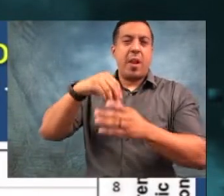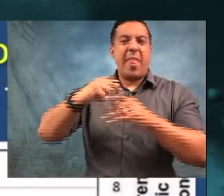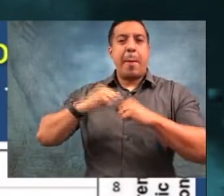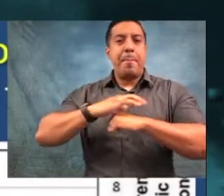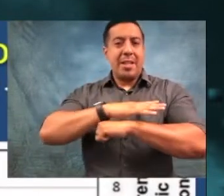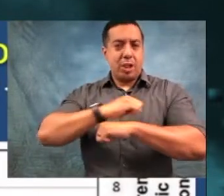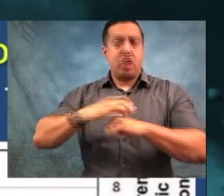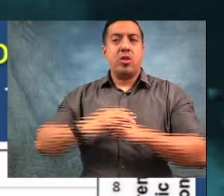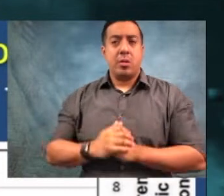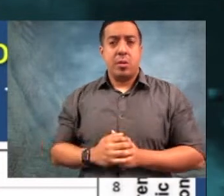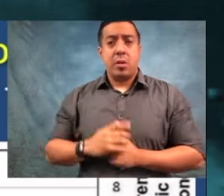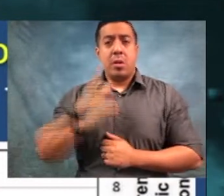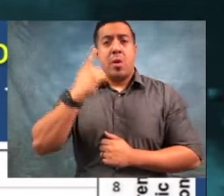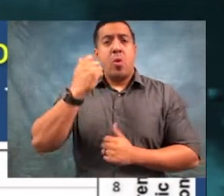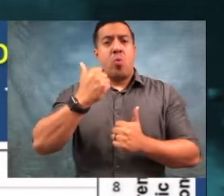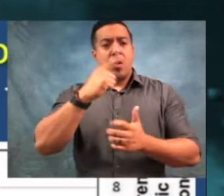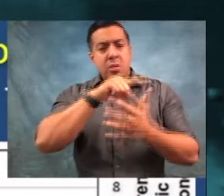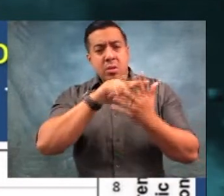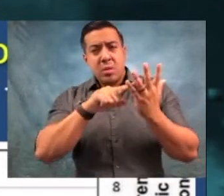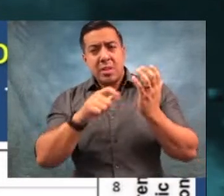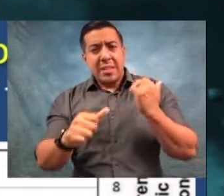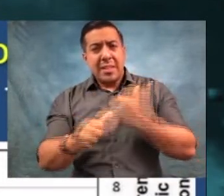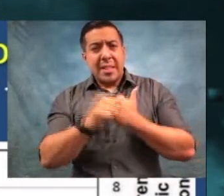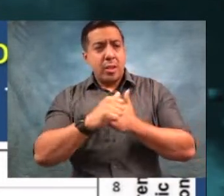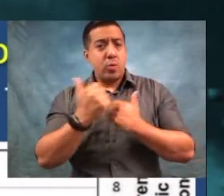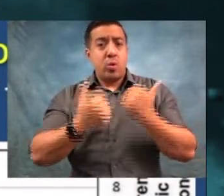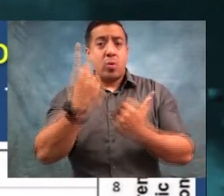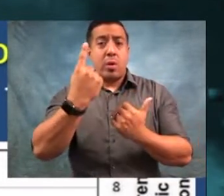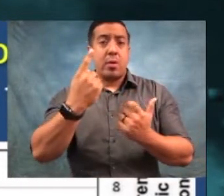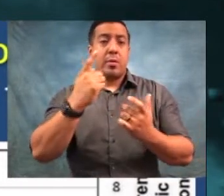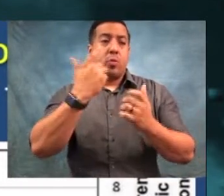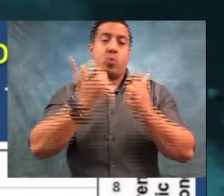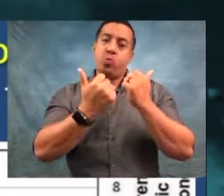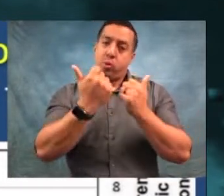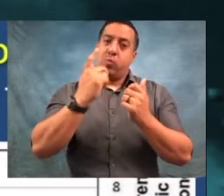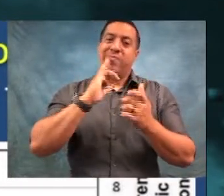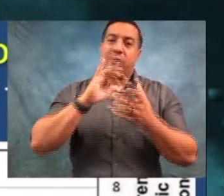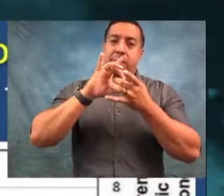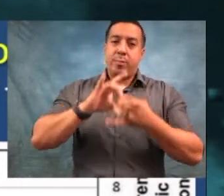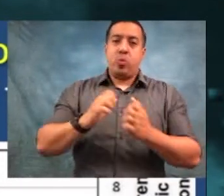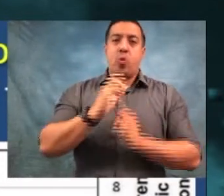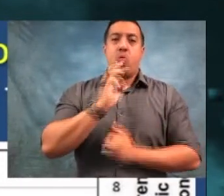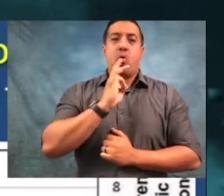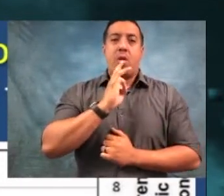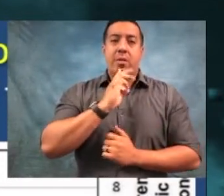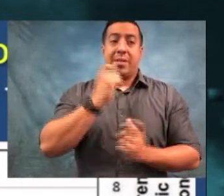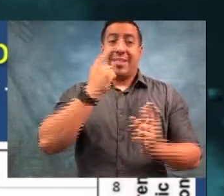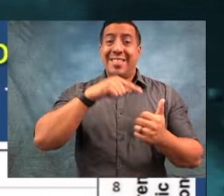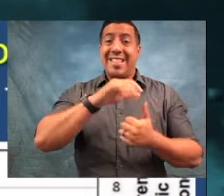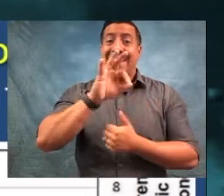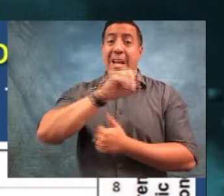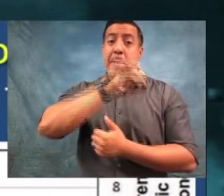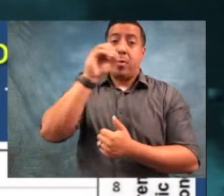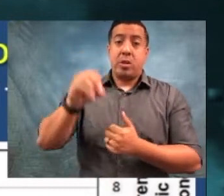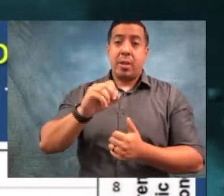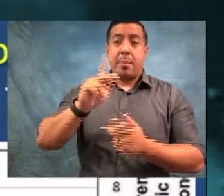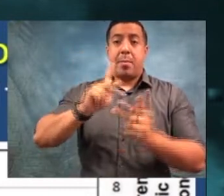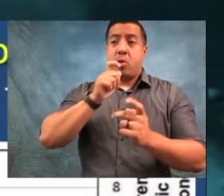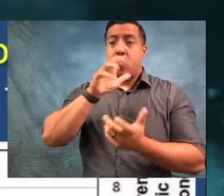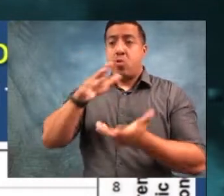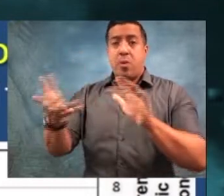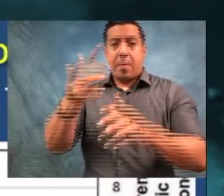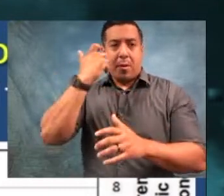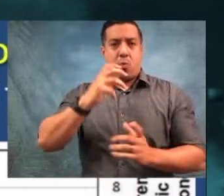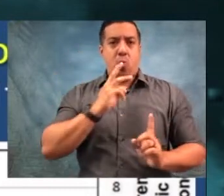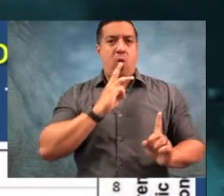So what of these hazards is the most dangerous? It's going to be the water-related hazards. These cause about 90% of the